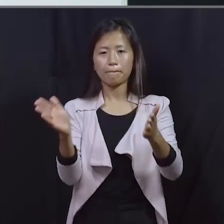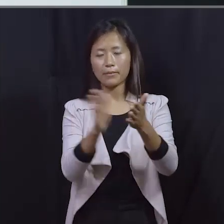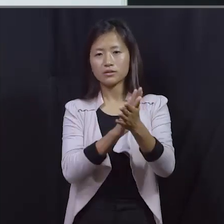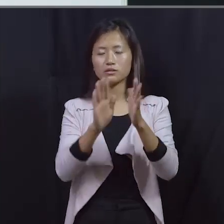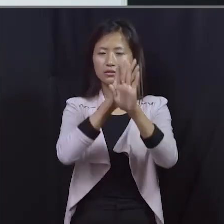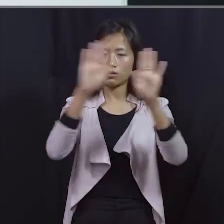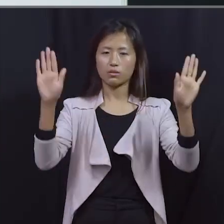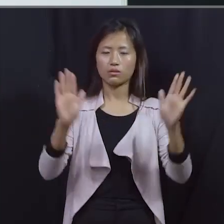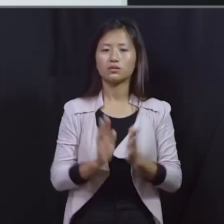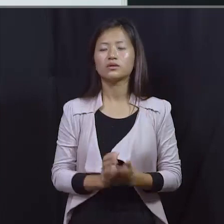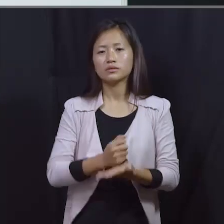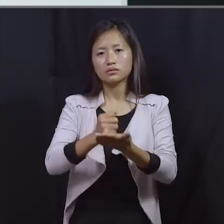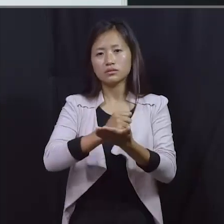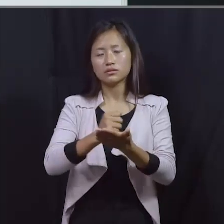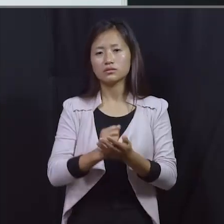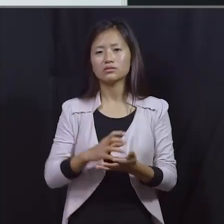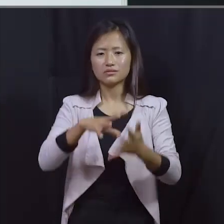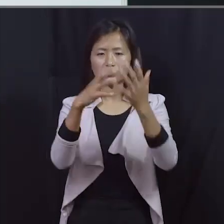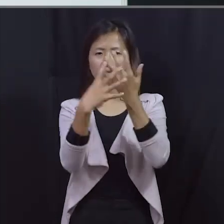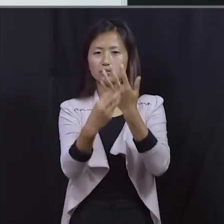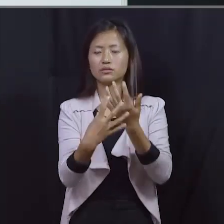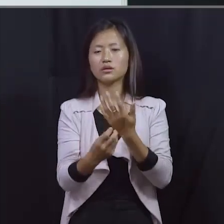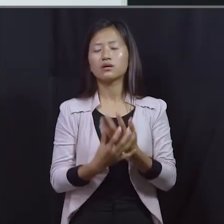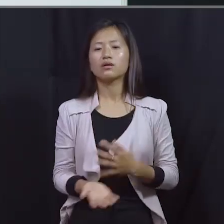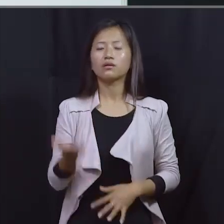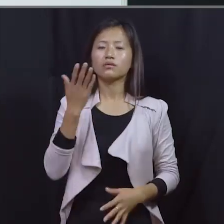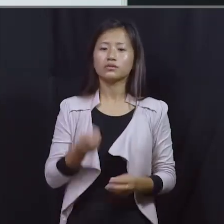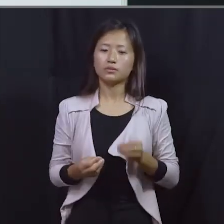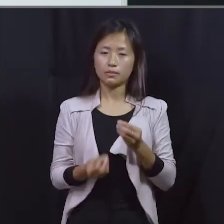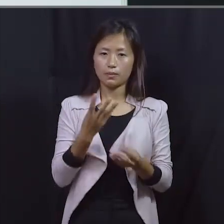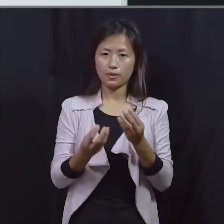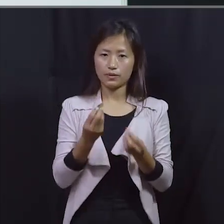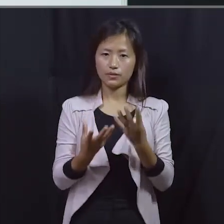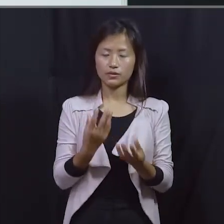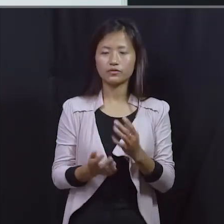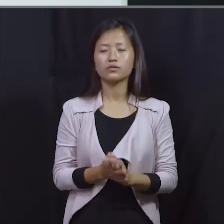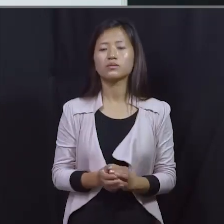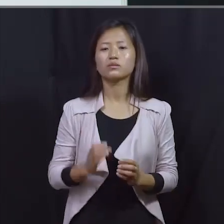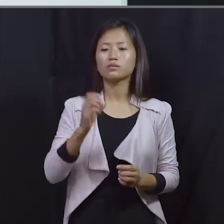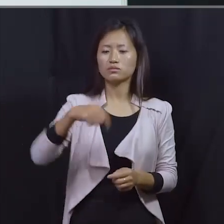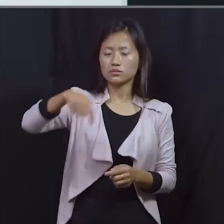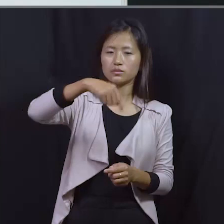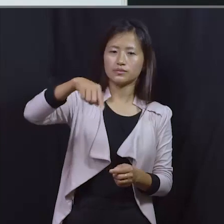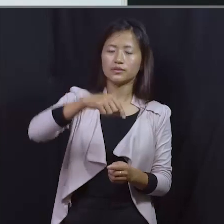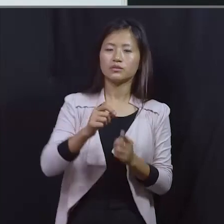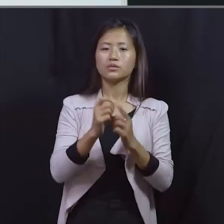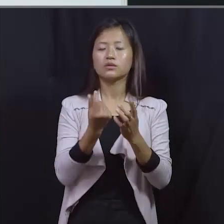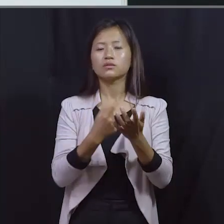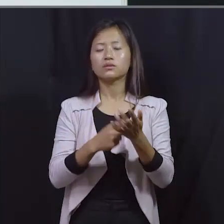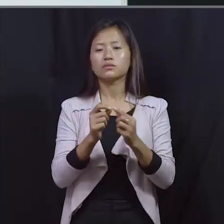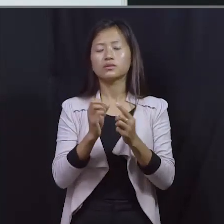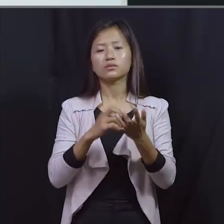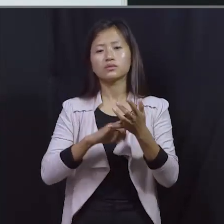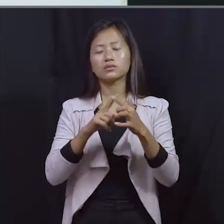wall. And after drying up, they used to take those cow dungs and they burn for cooking purposes. Once they started using those cow